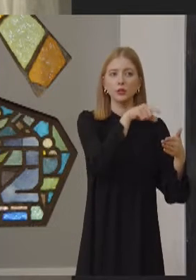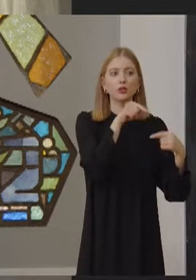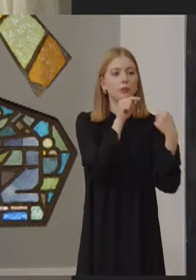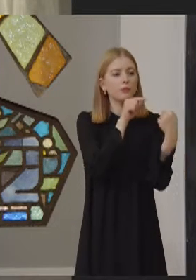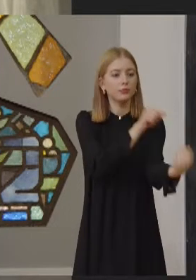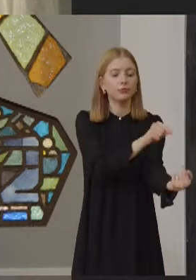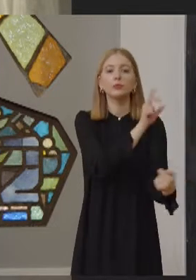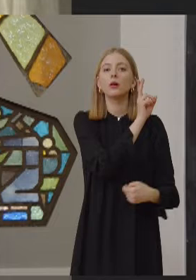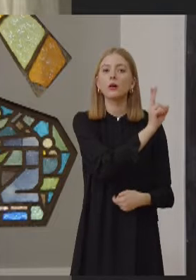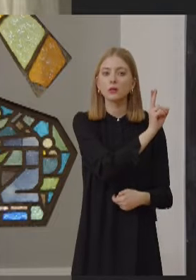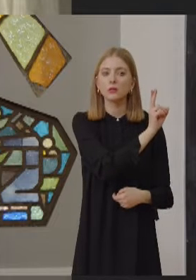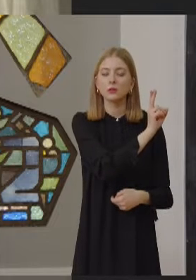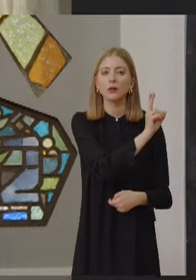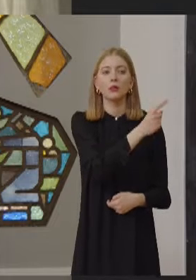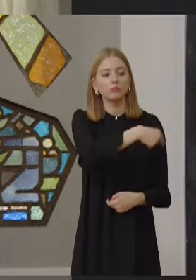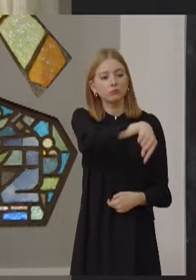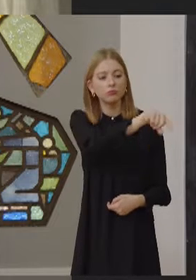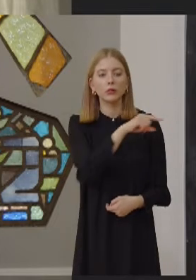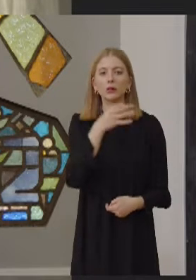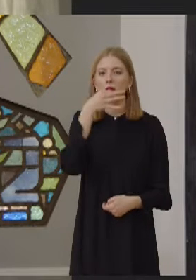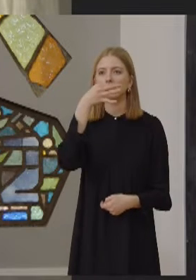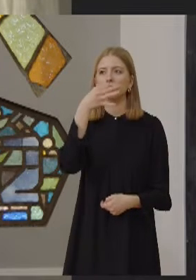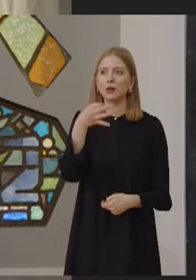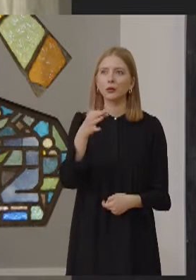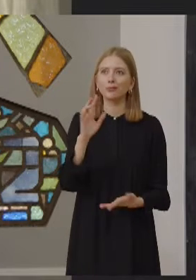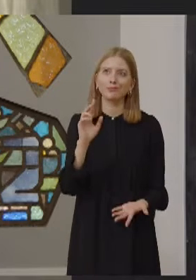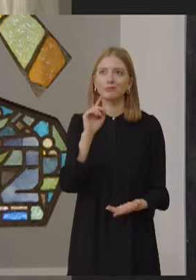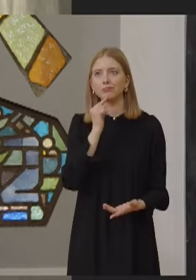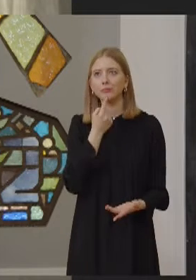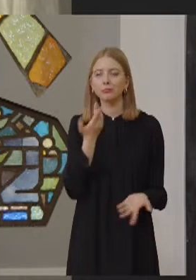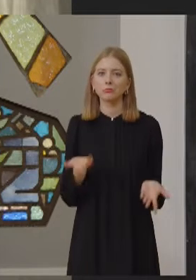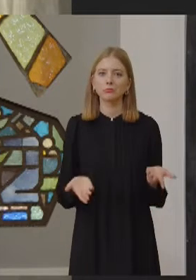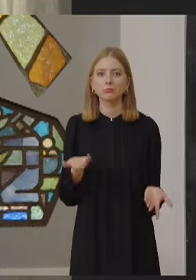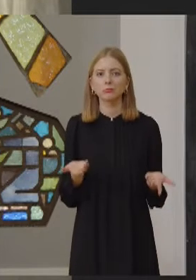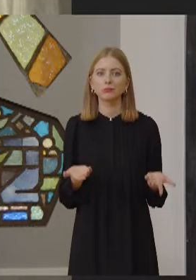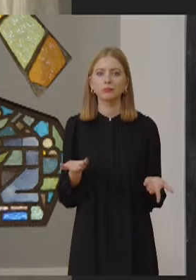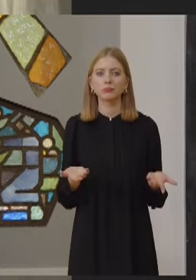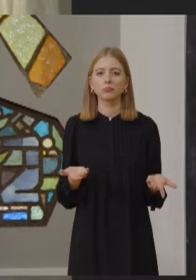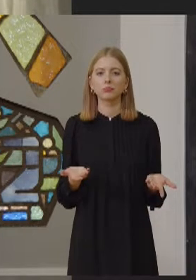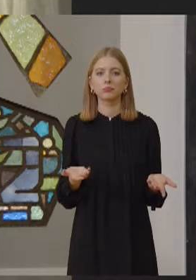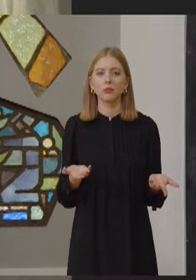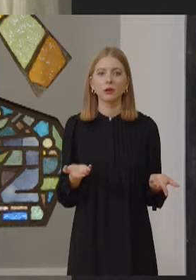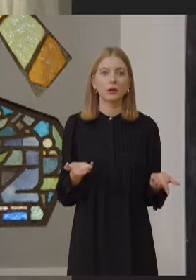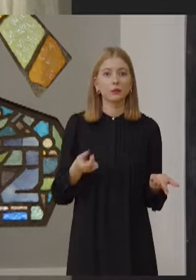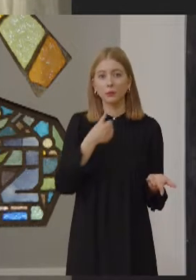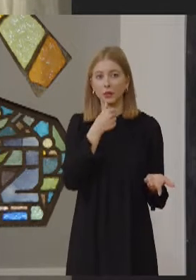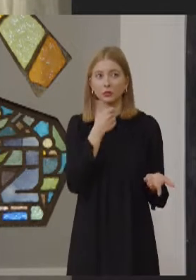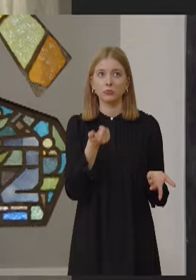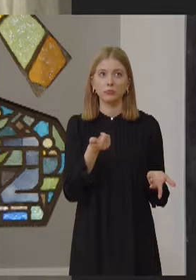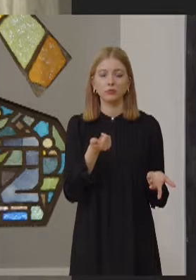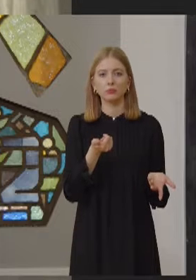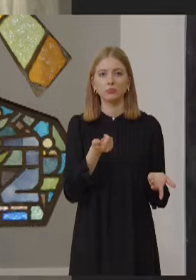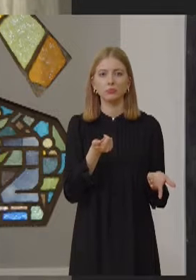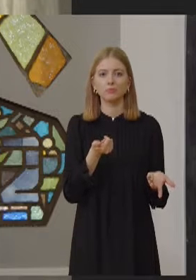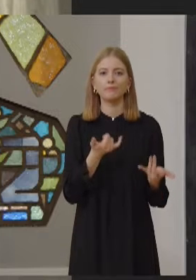the opponents of the Istanbul Convention often raise, how should I put that? Well, they often raise